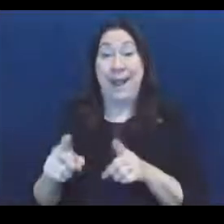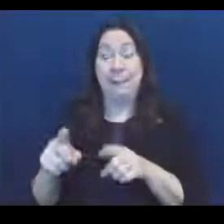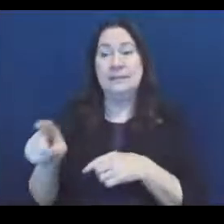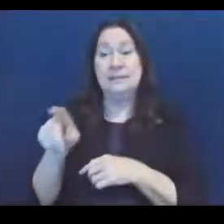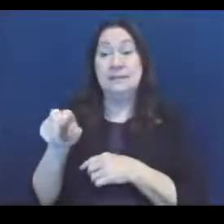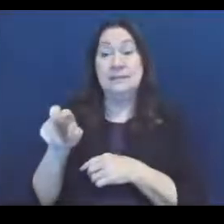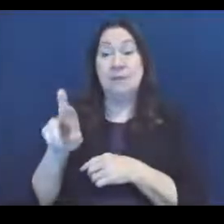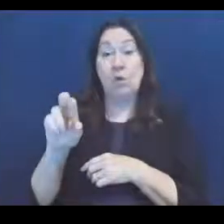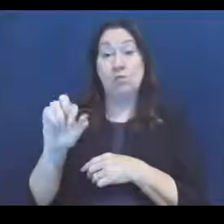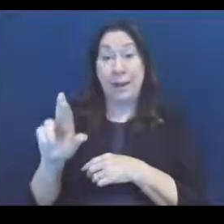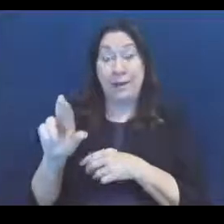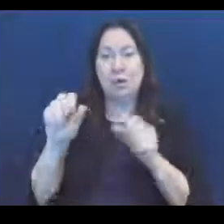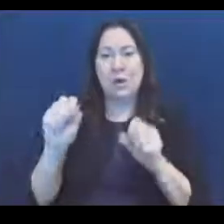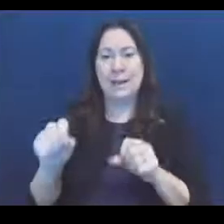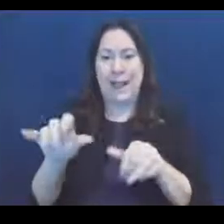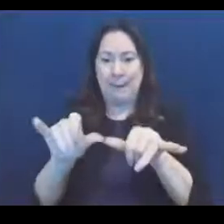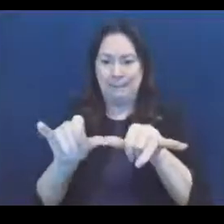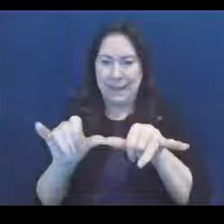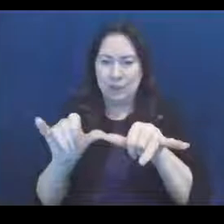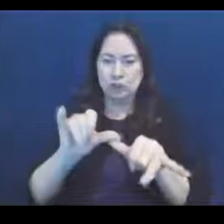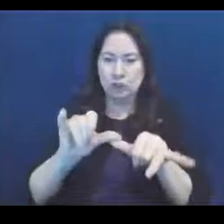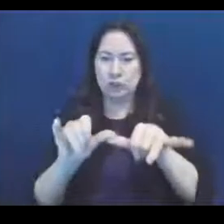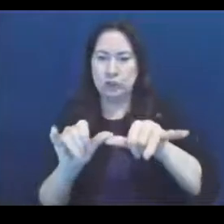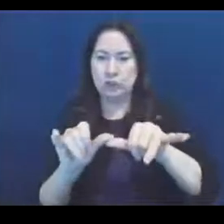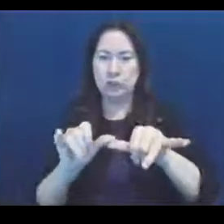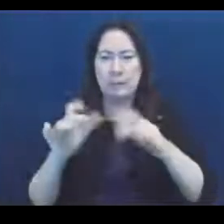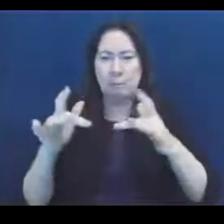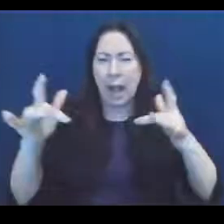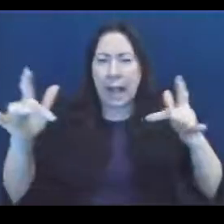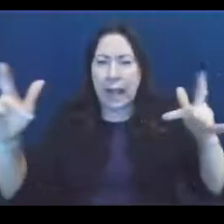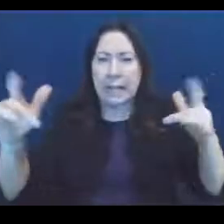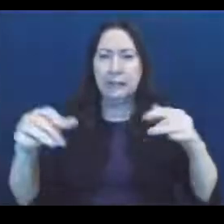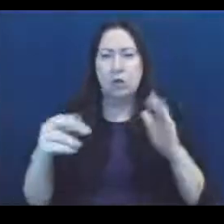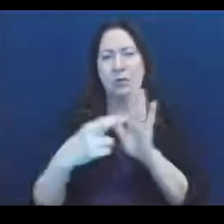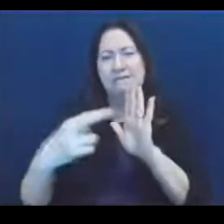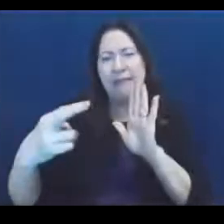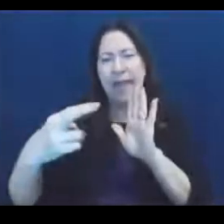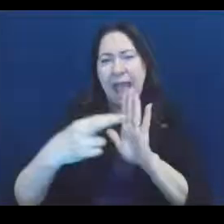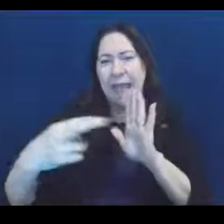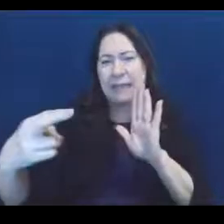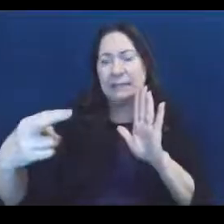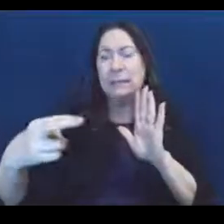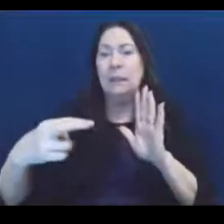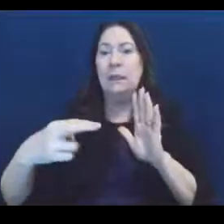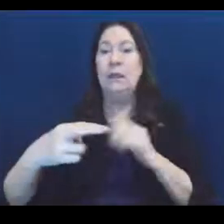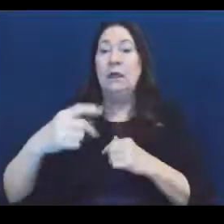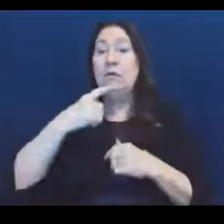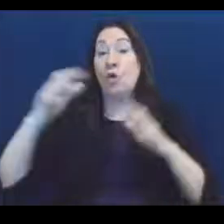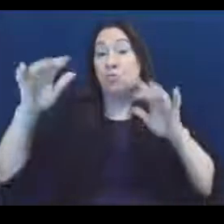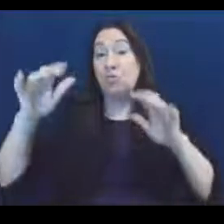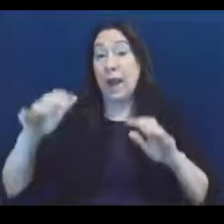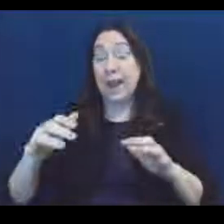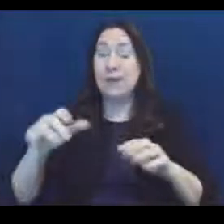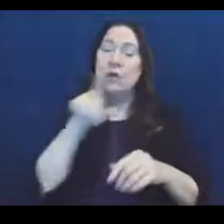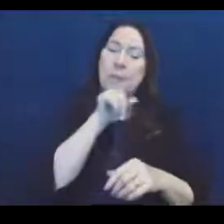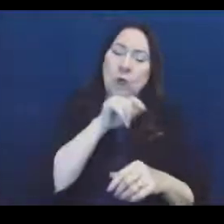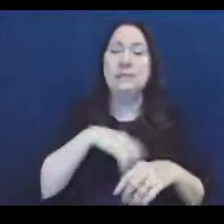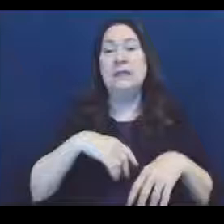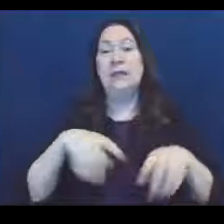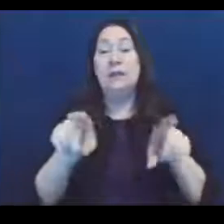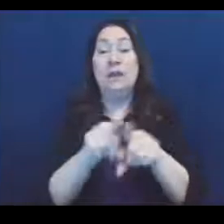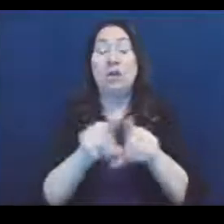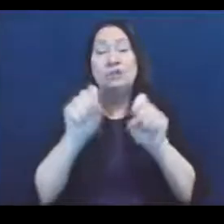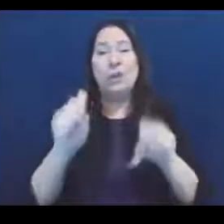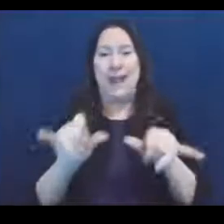can measure not just the overall brightness or how reflective the raindrops, snowflakes, or birds are. It actually can measure